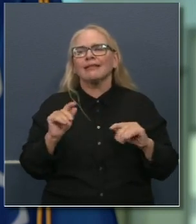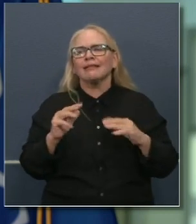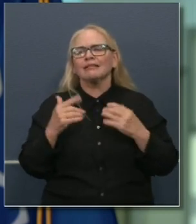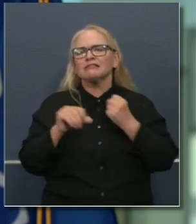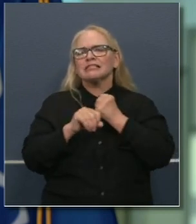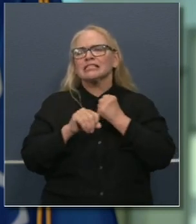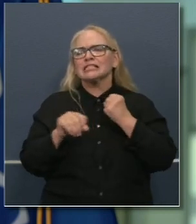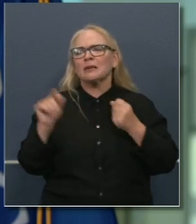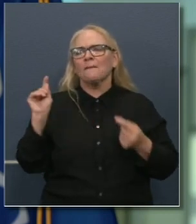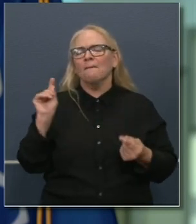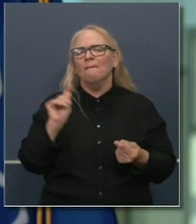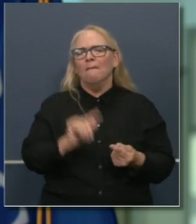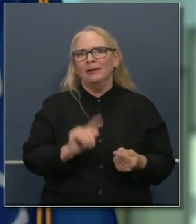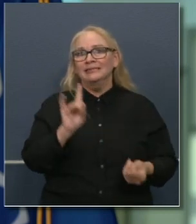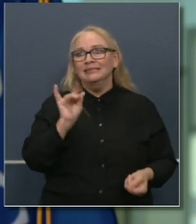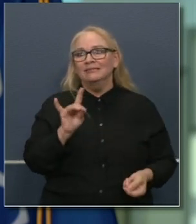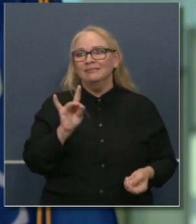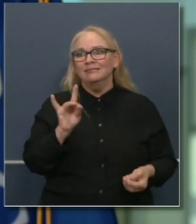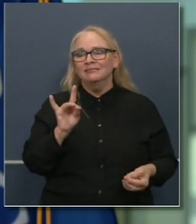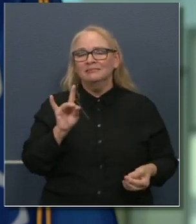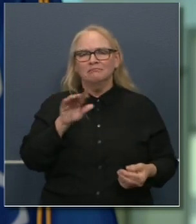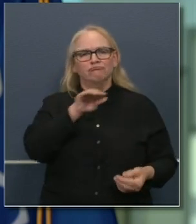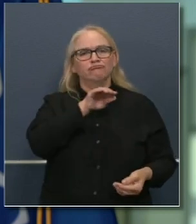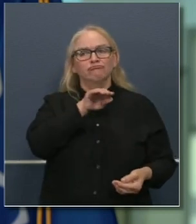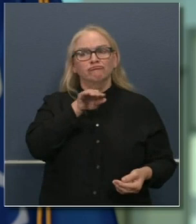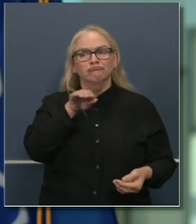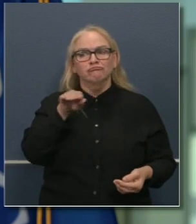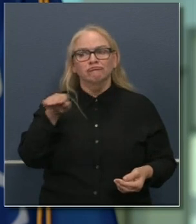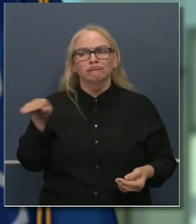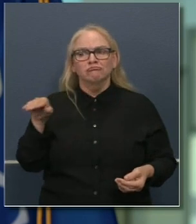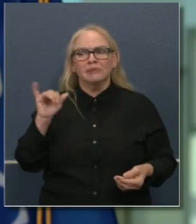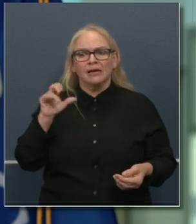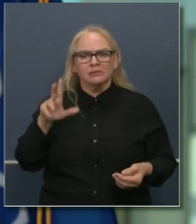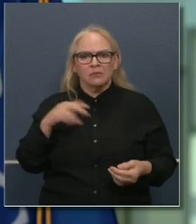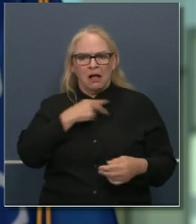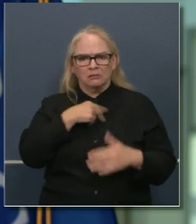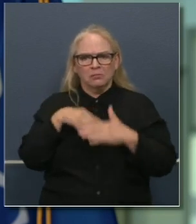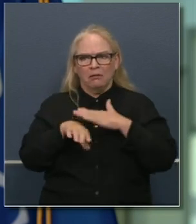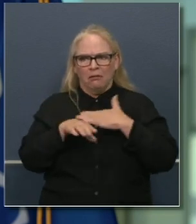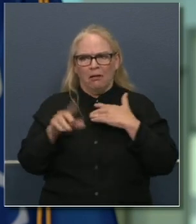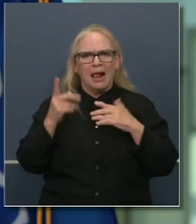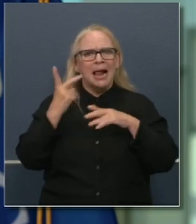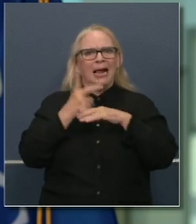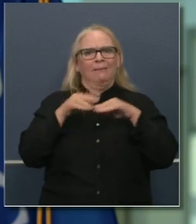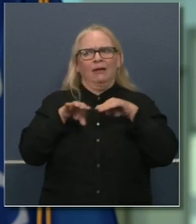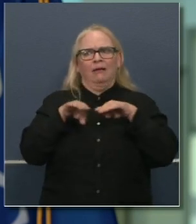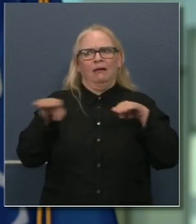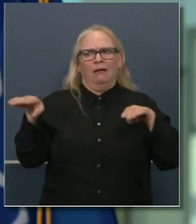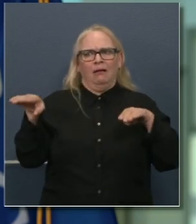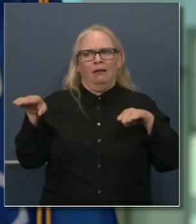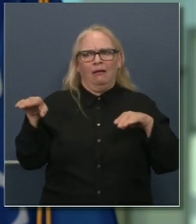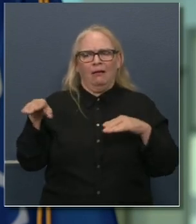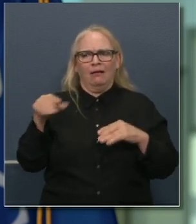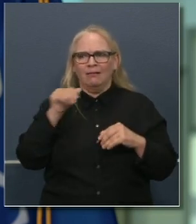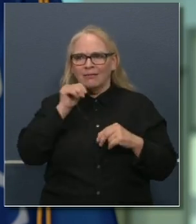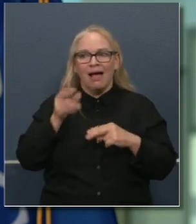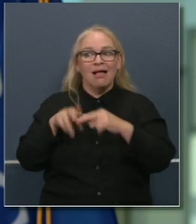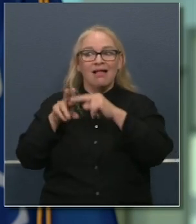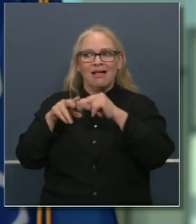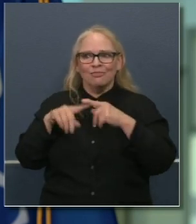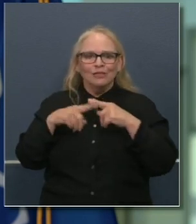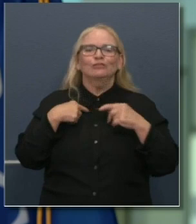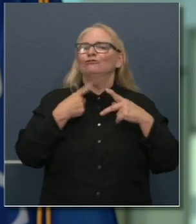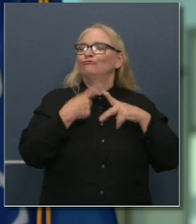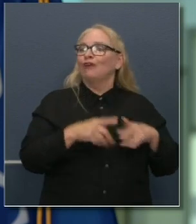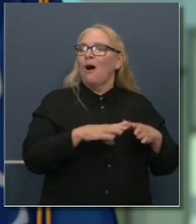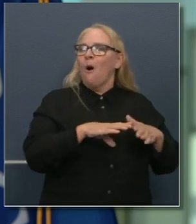and hospitalizations held steady. And as we started to open up sectors of our economy, region by region, we are where we are. And